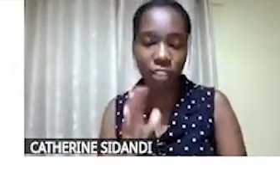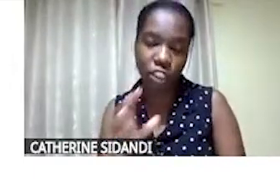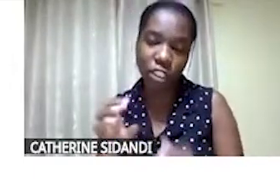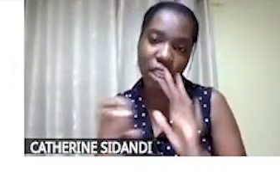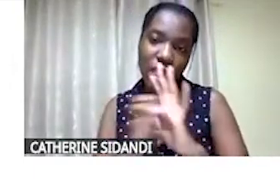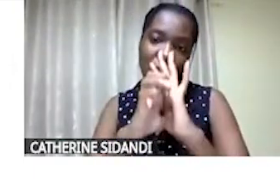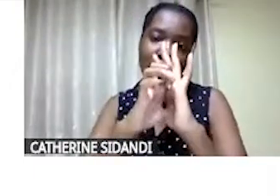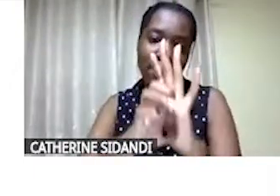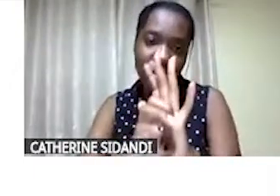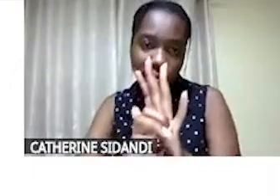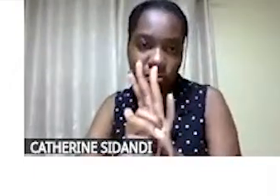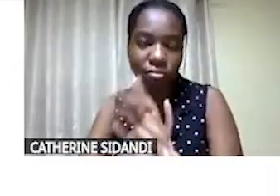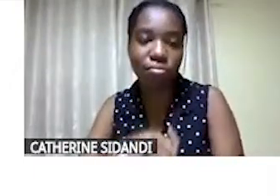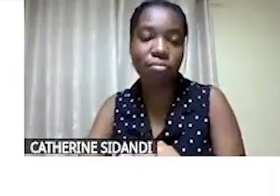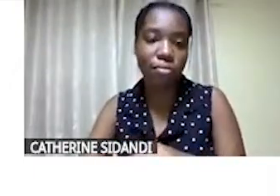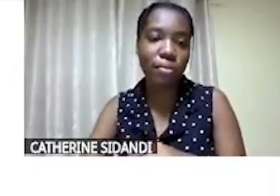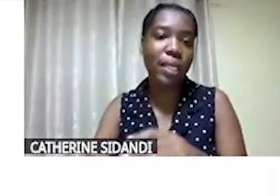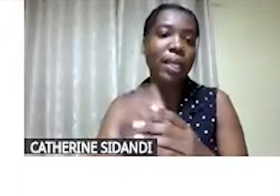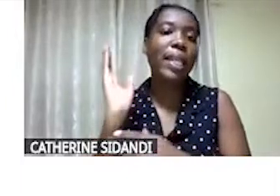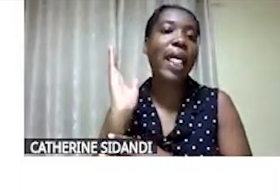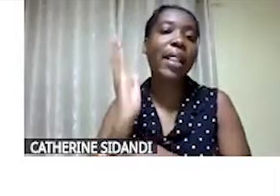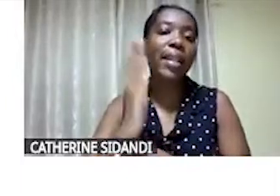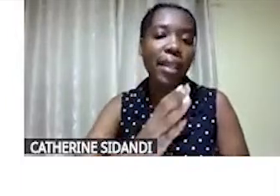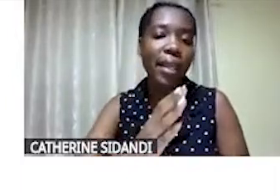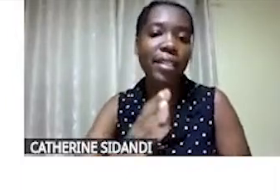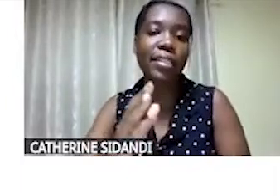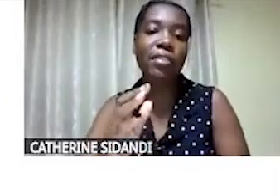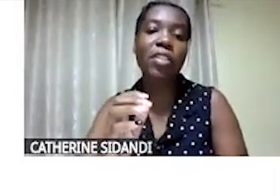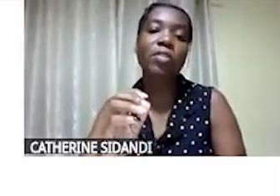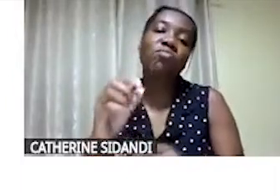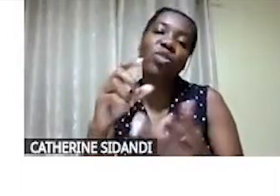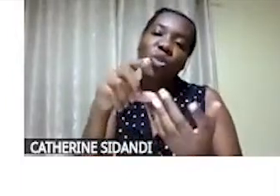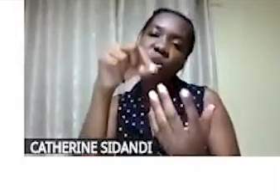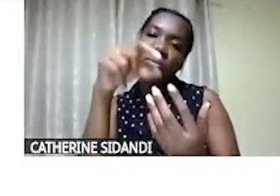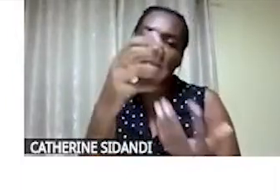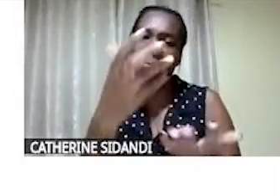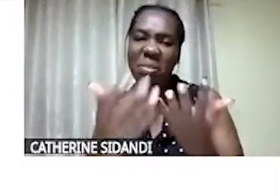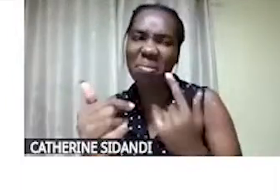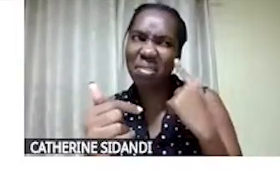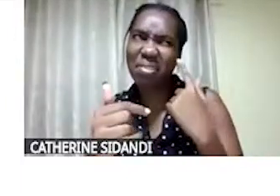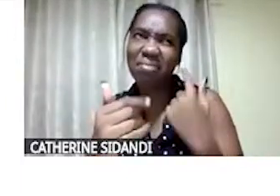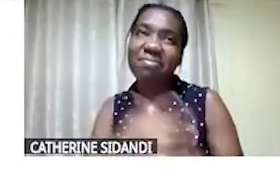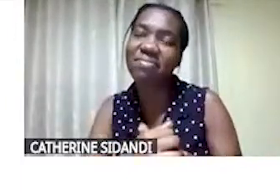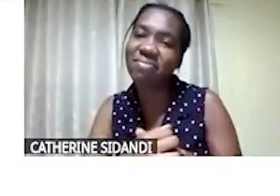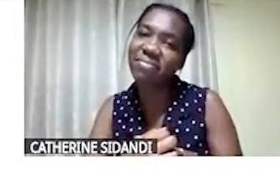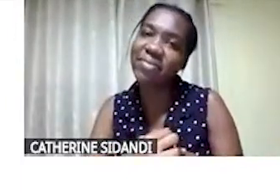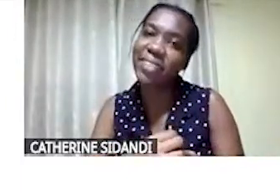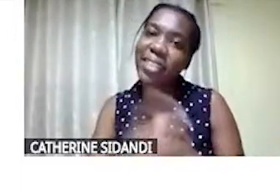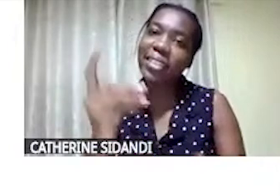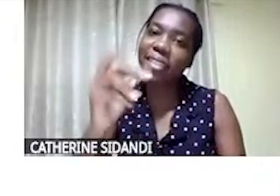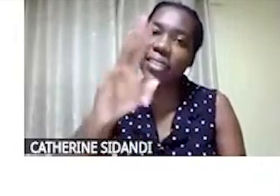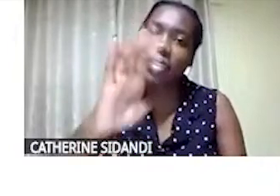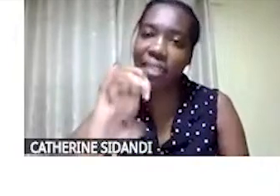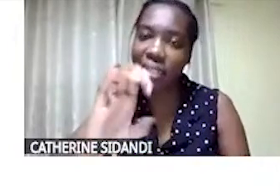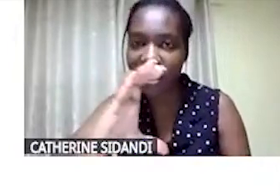the direct alternative. So direct, I'm thinking of something like bread. Yeah, I'm assuming you have bread, you have Broadways, you have